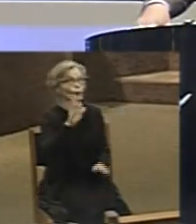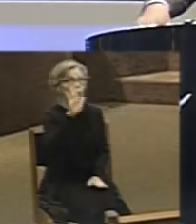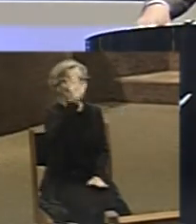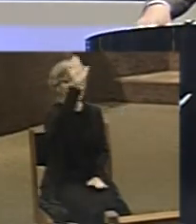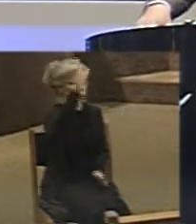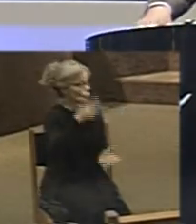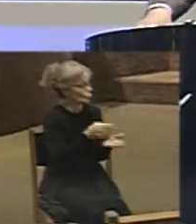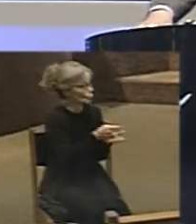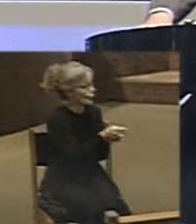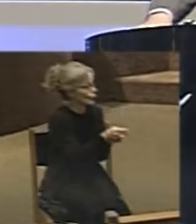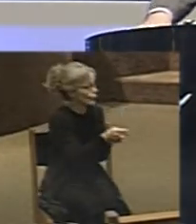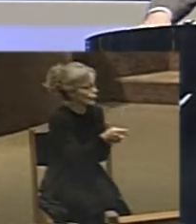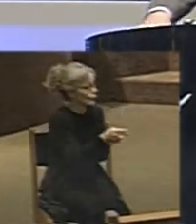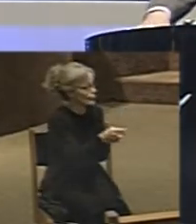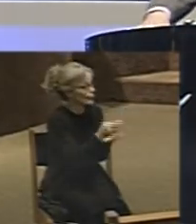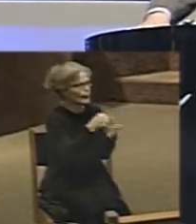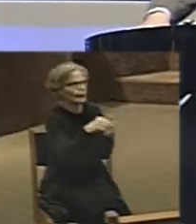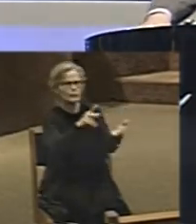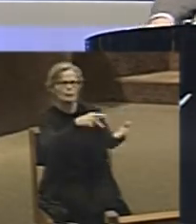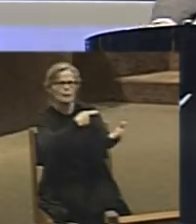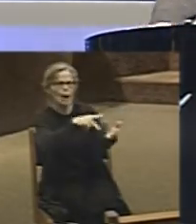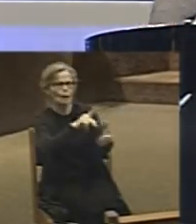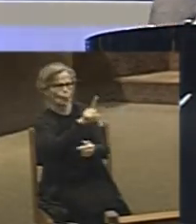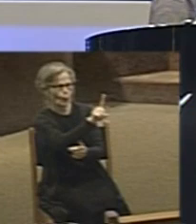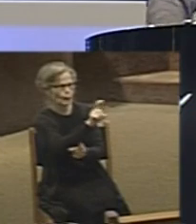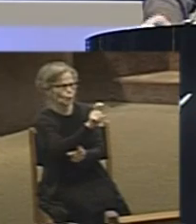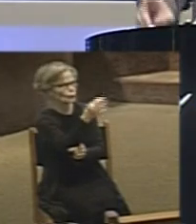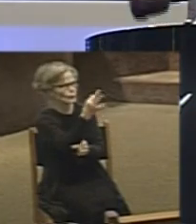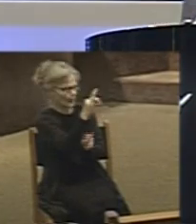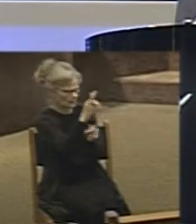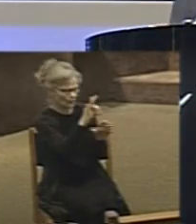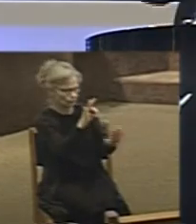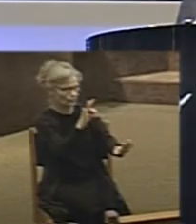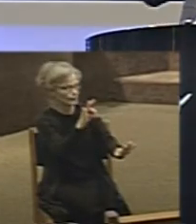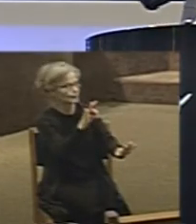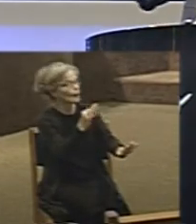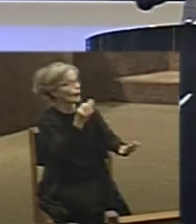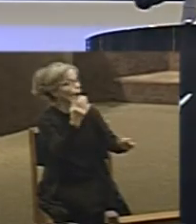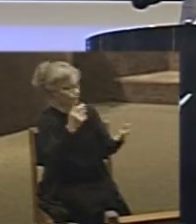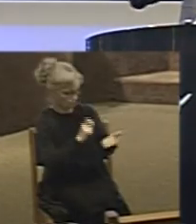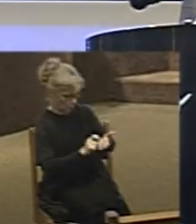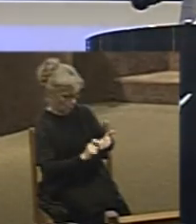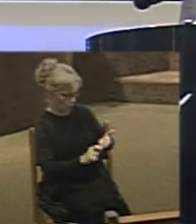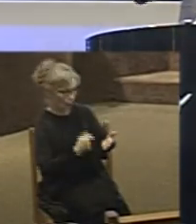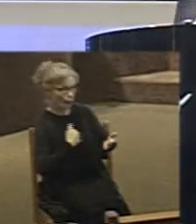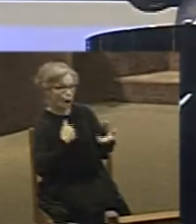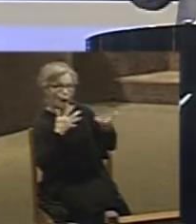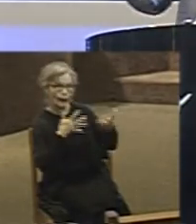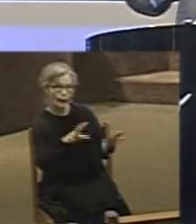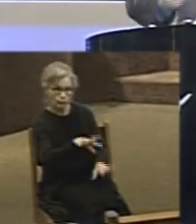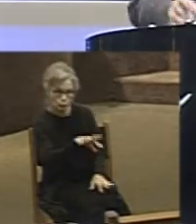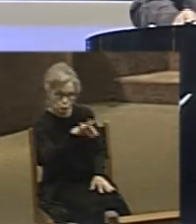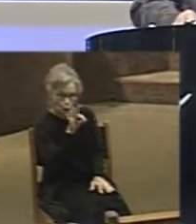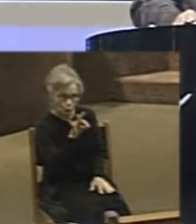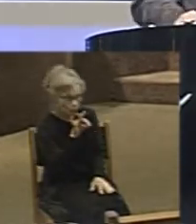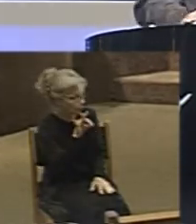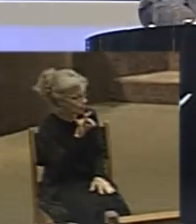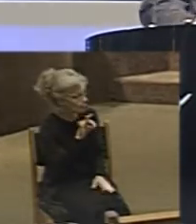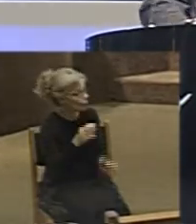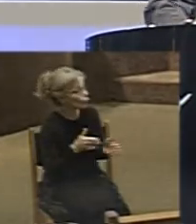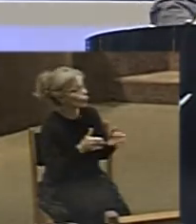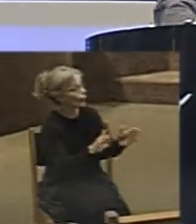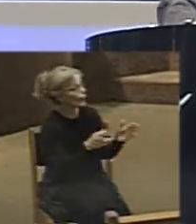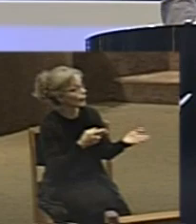that 119th psalm to say, I have chosen the way